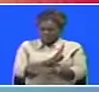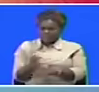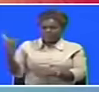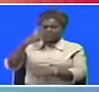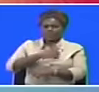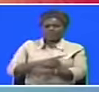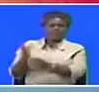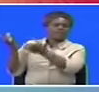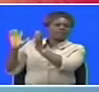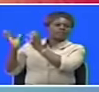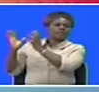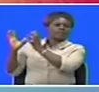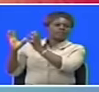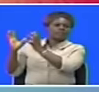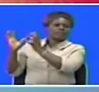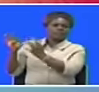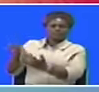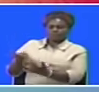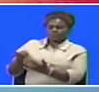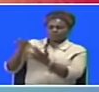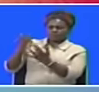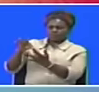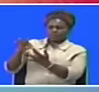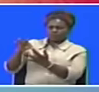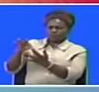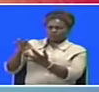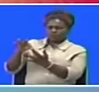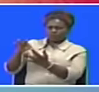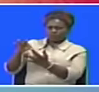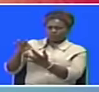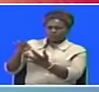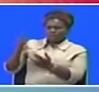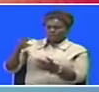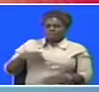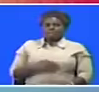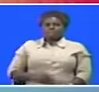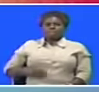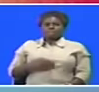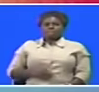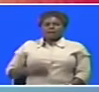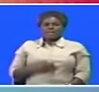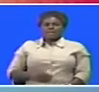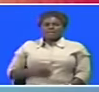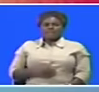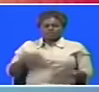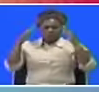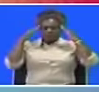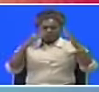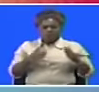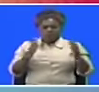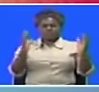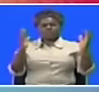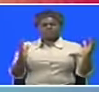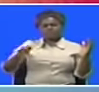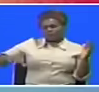and particularly the metropolitan constituency of Malindi that has been top of focus here in